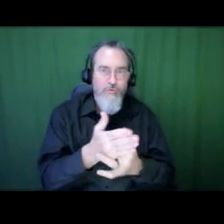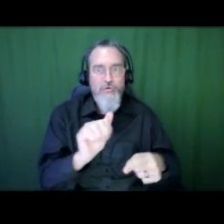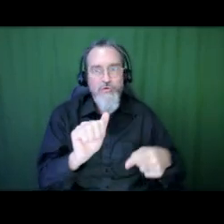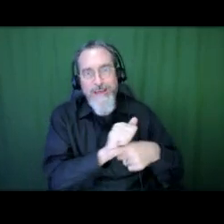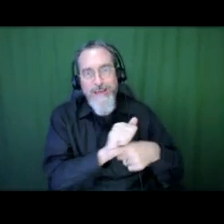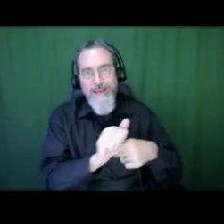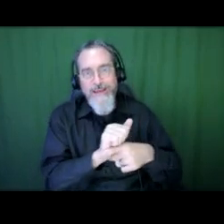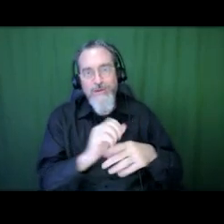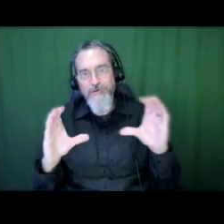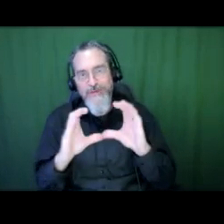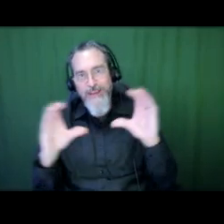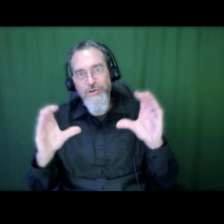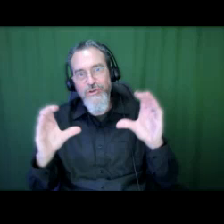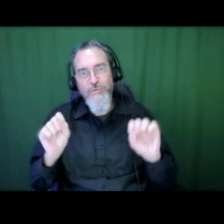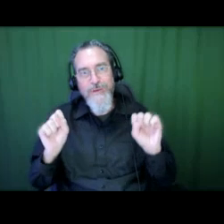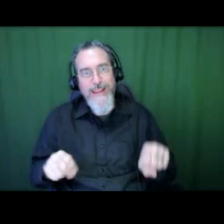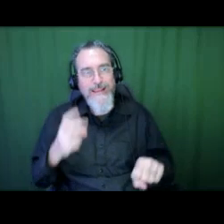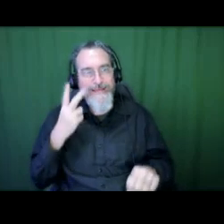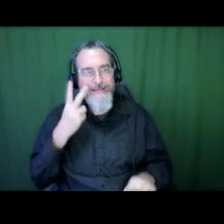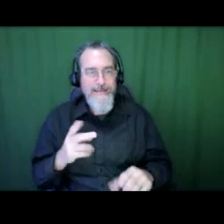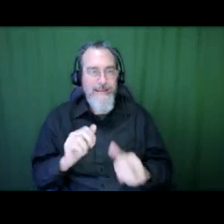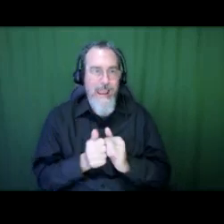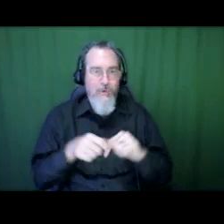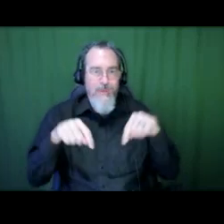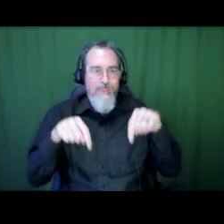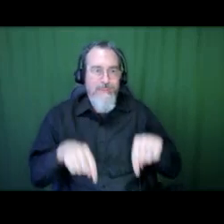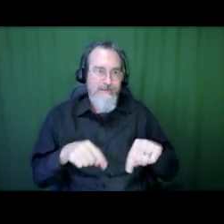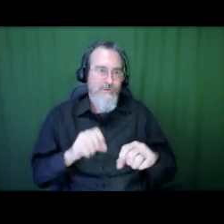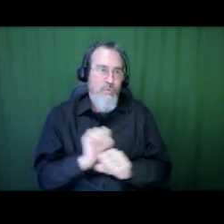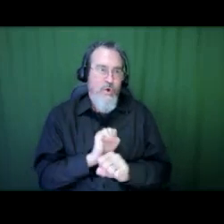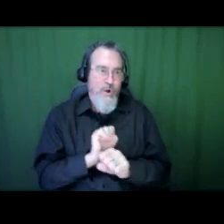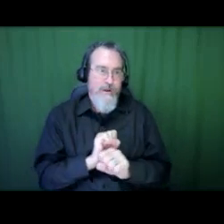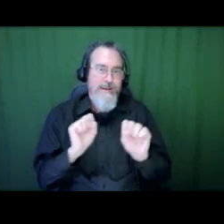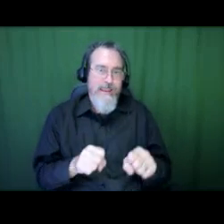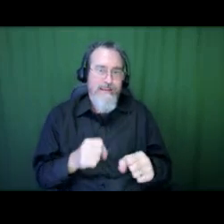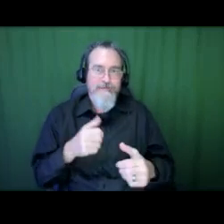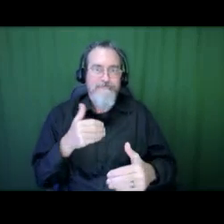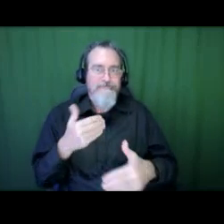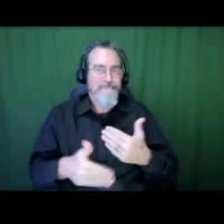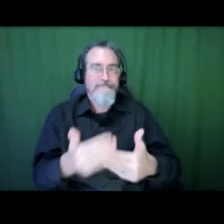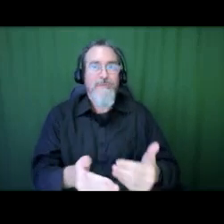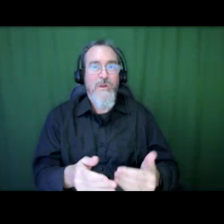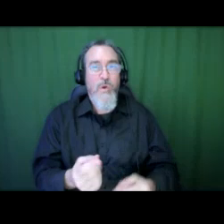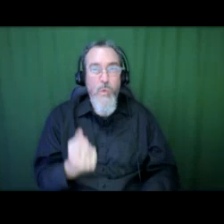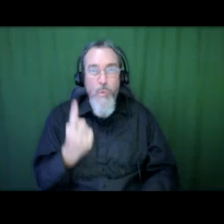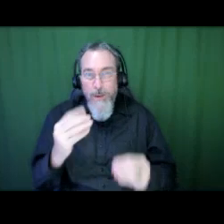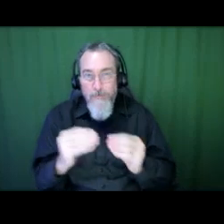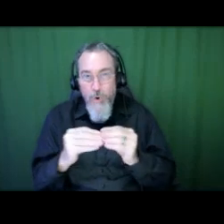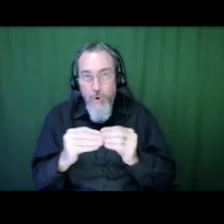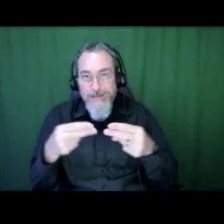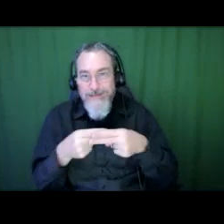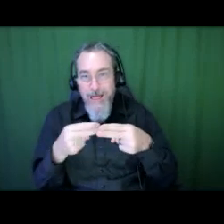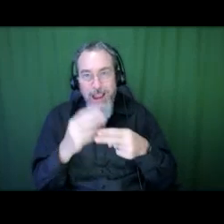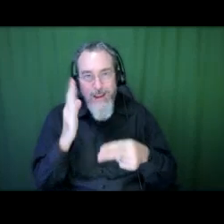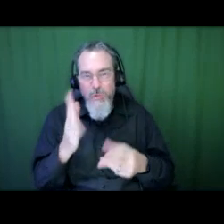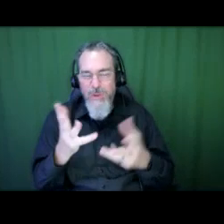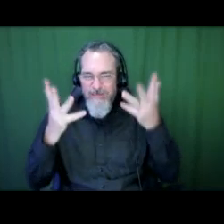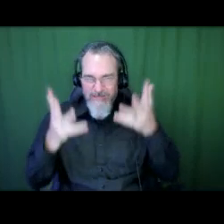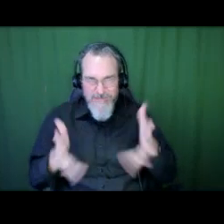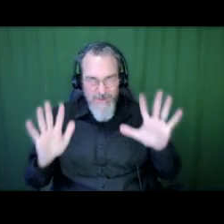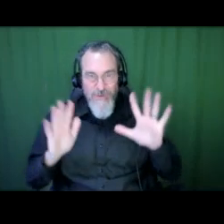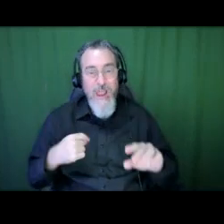we really see the scalability and the broader application of this type of work. And I think we have one more last slide and then we'll wrap up there. Yeah, I'll be really quick